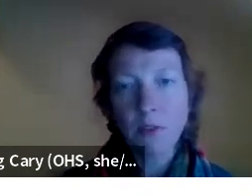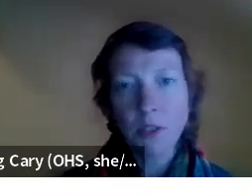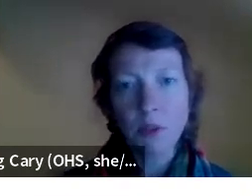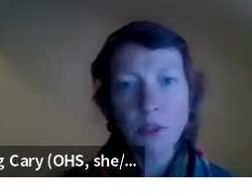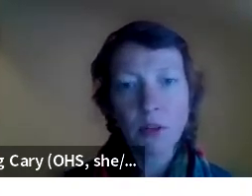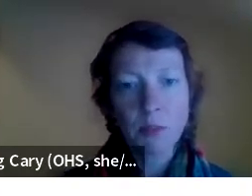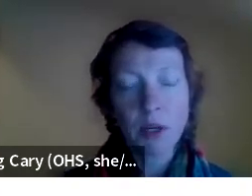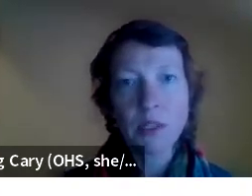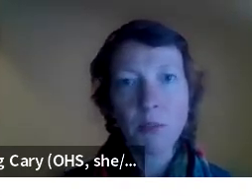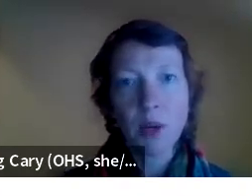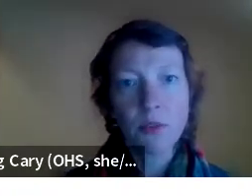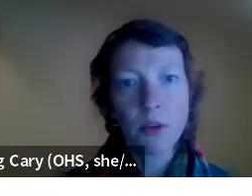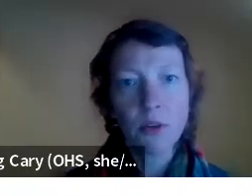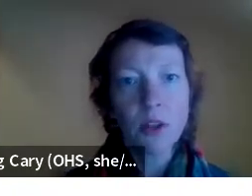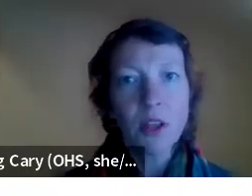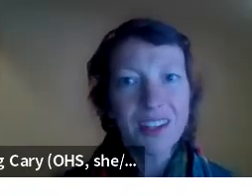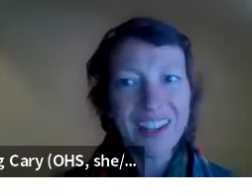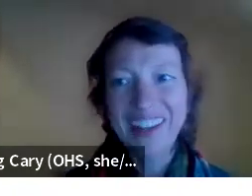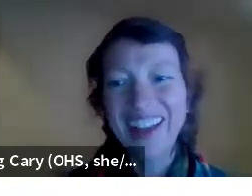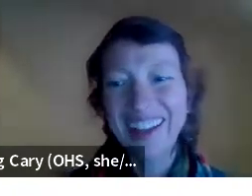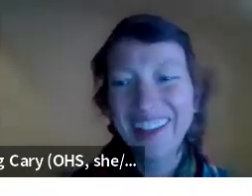more individuals who are experiencing breakthrough.